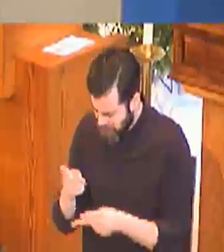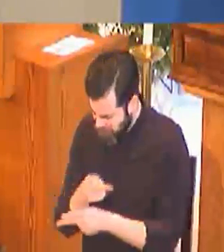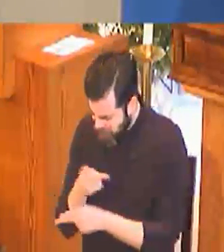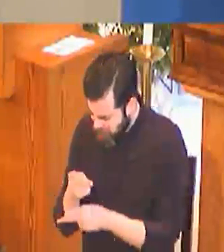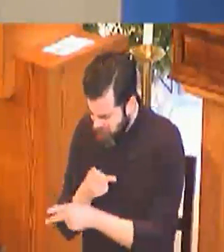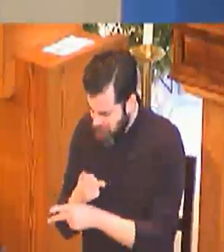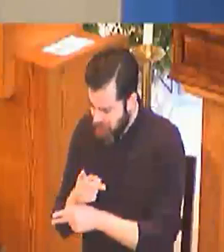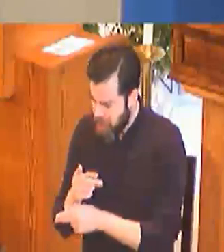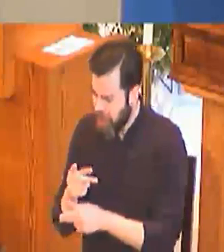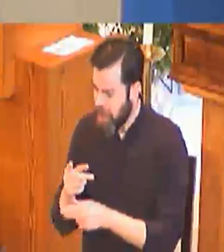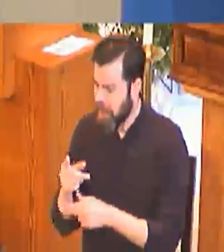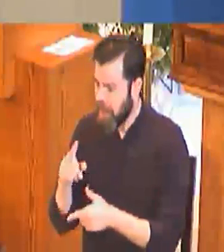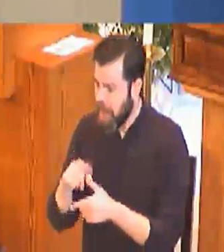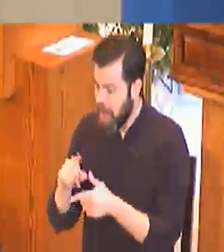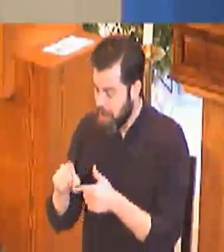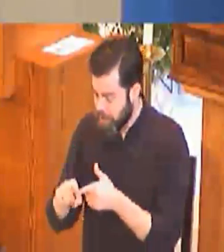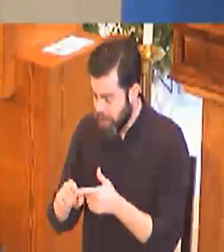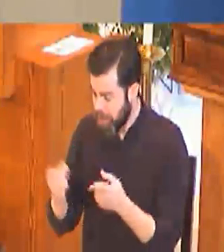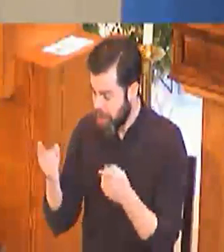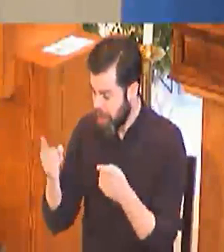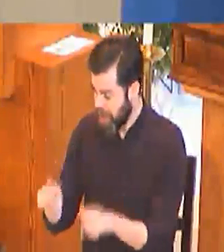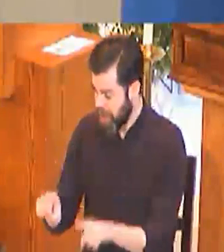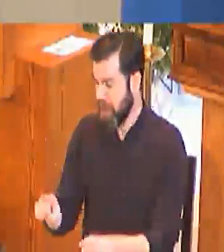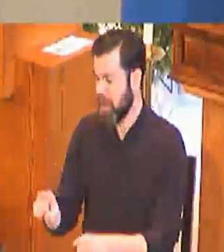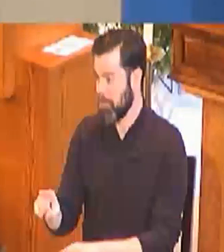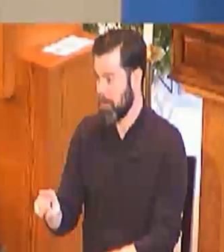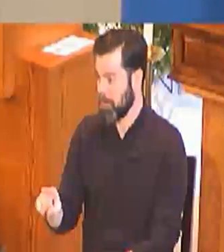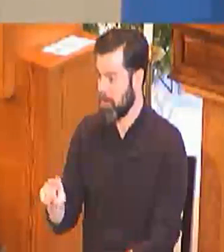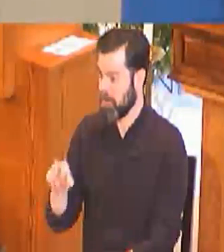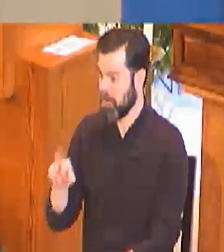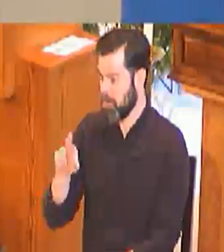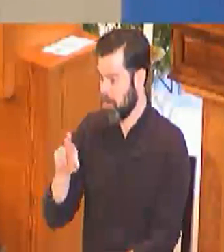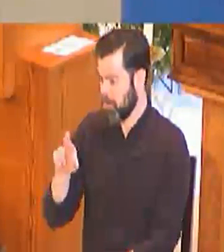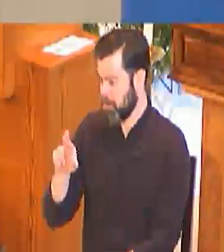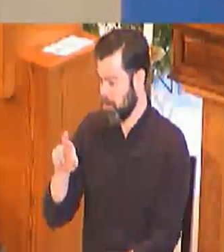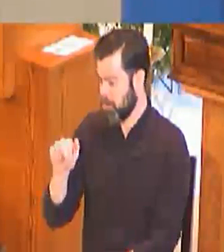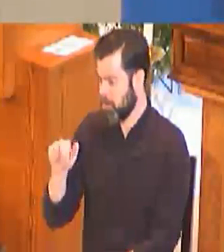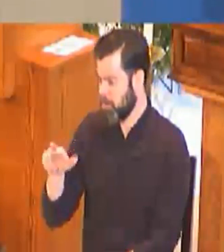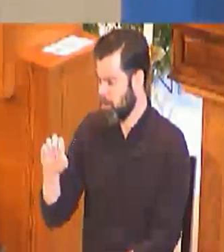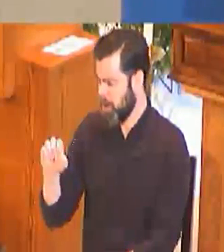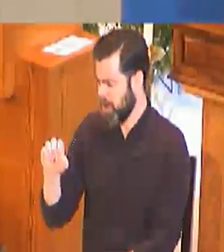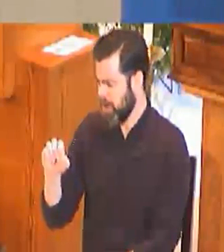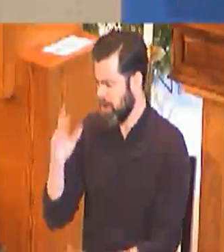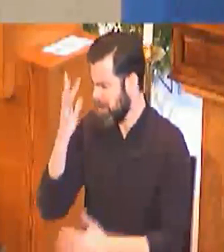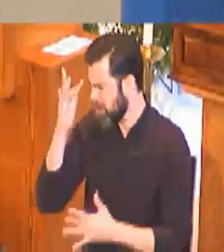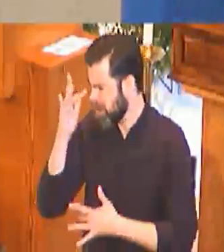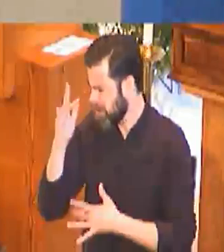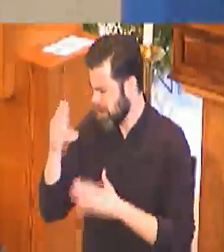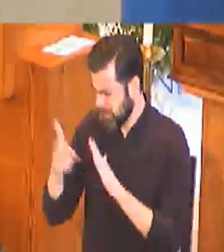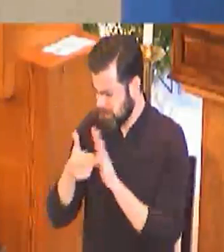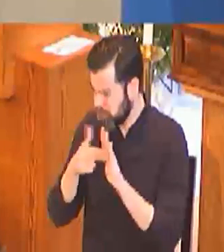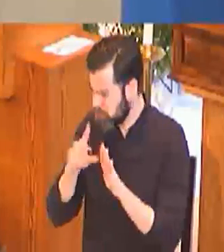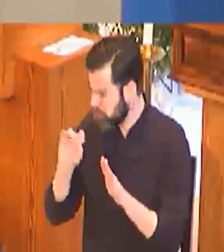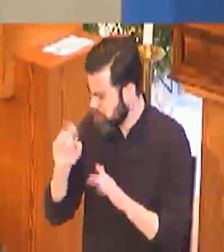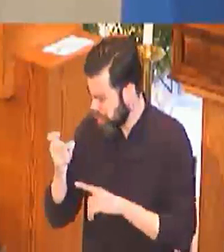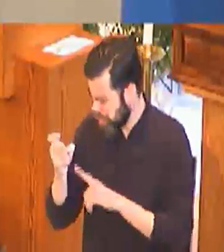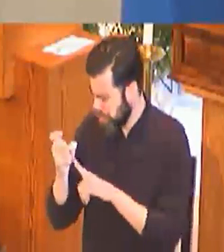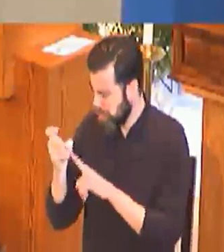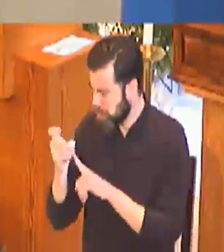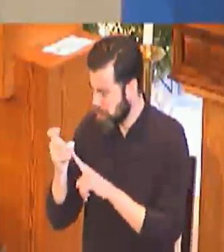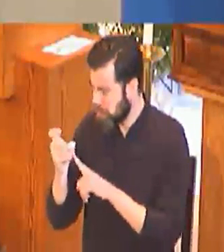was told that I had less than 3 years to live. Quite a process of chemicalization, and yet I